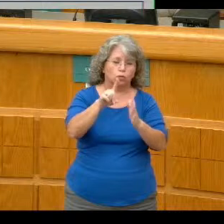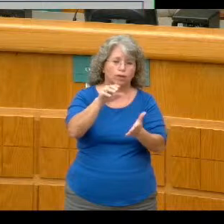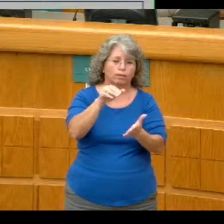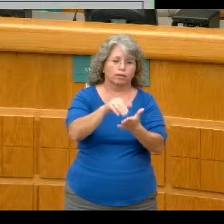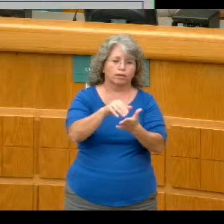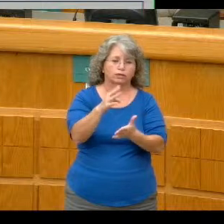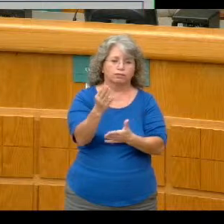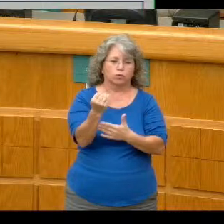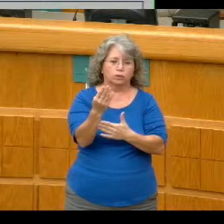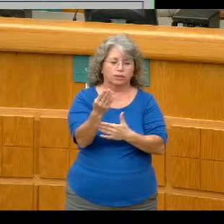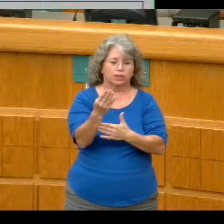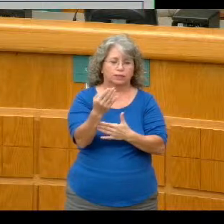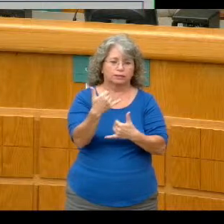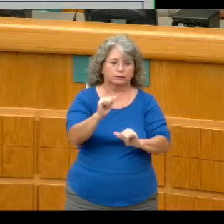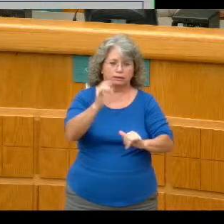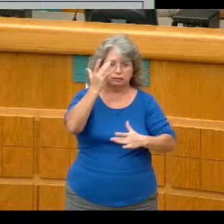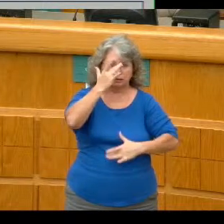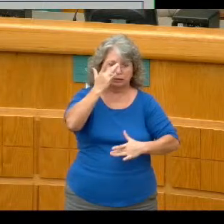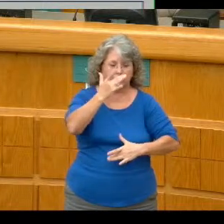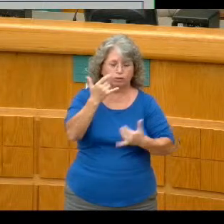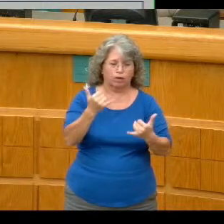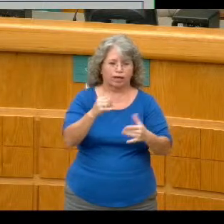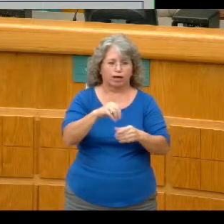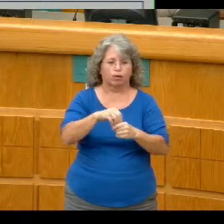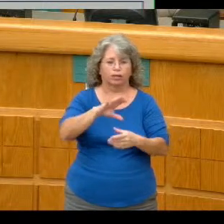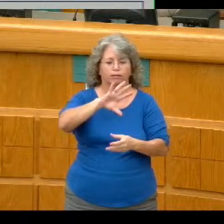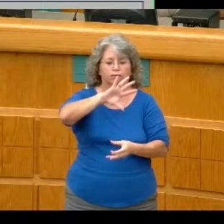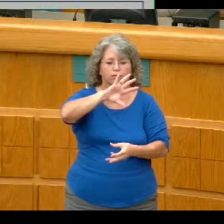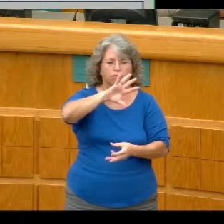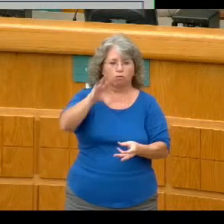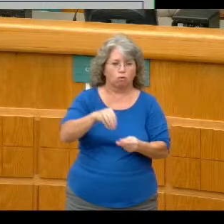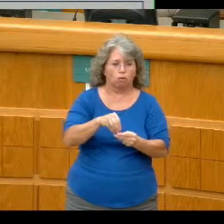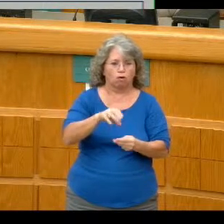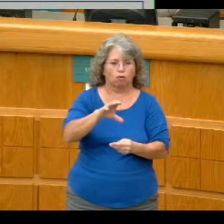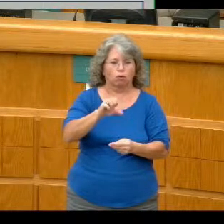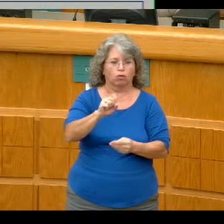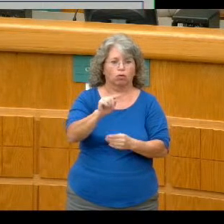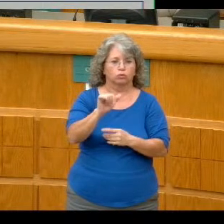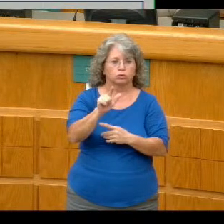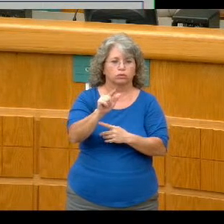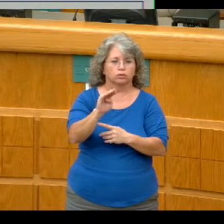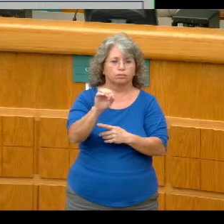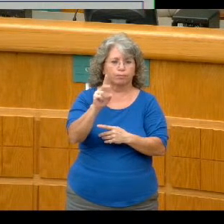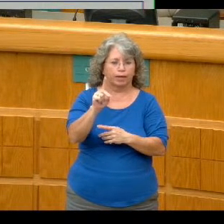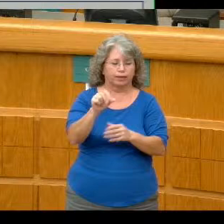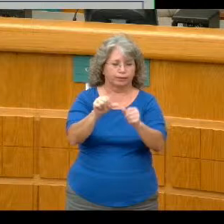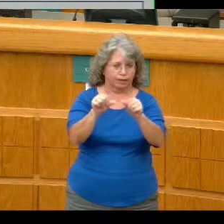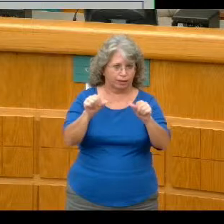to 1,014 active cases right now in the coastal bend area.